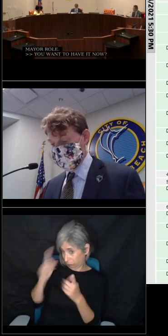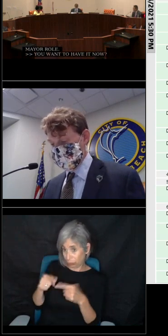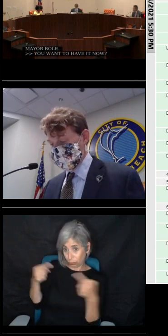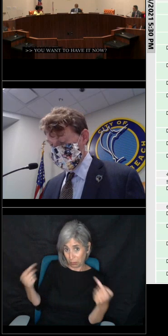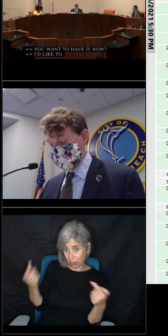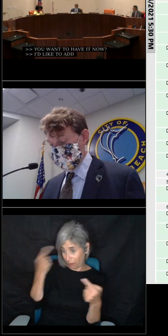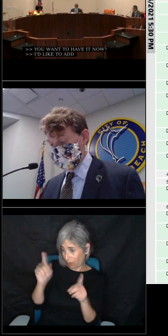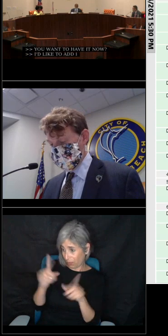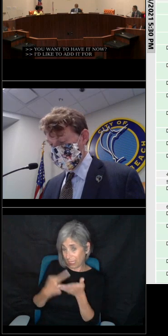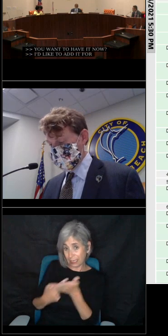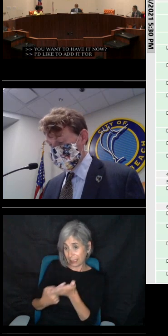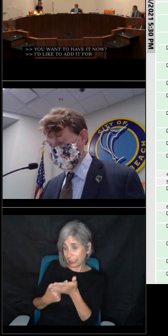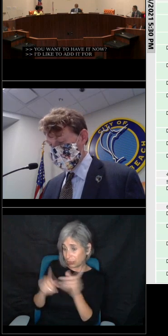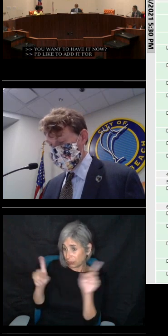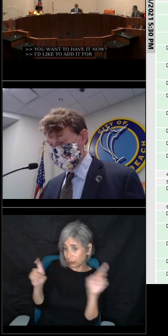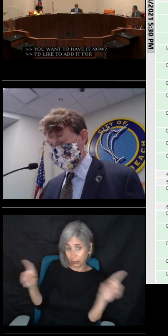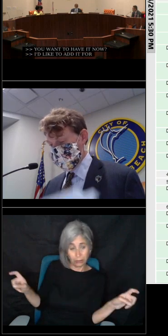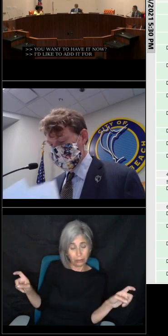discussion?